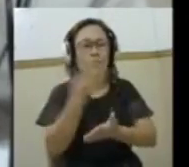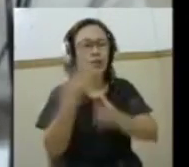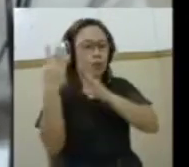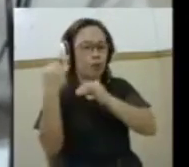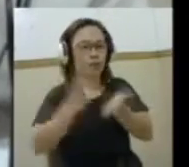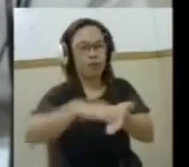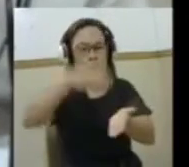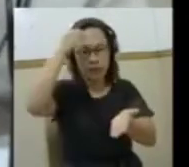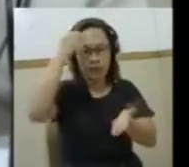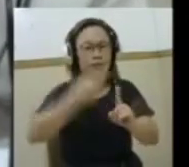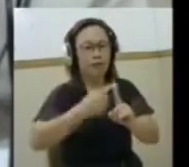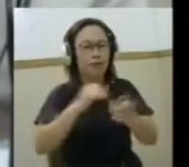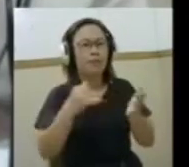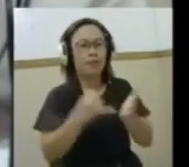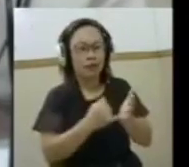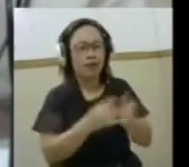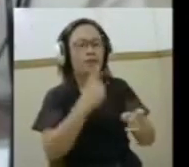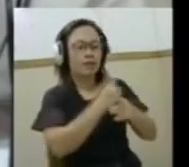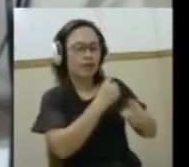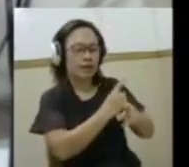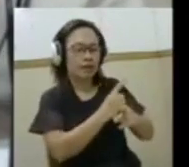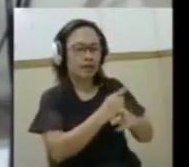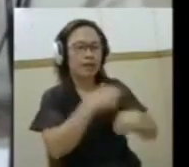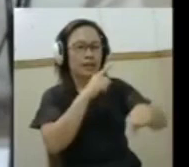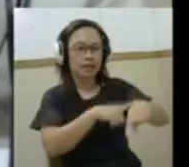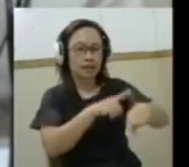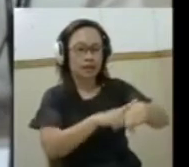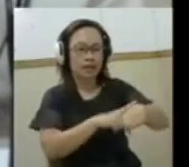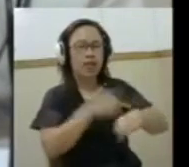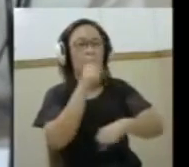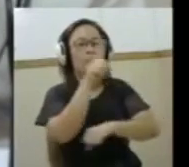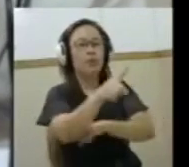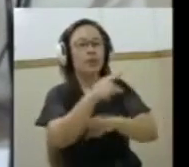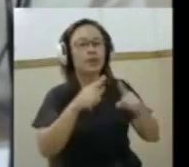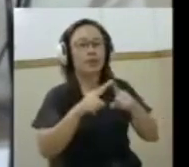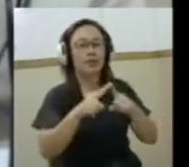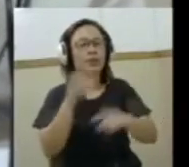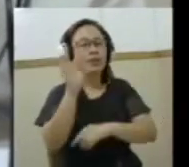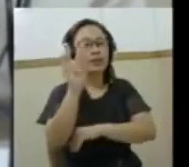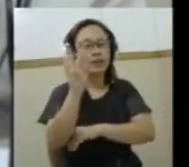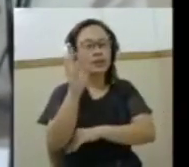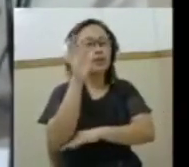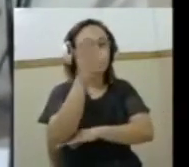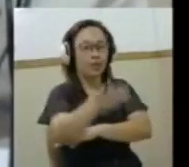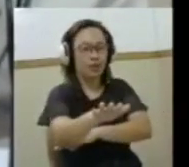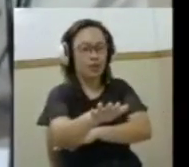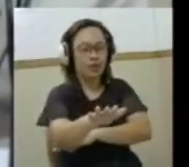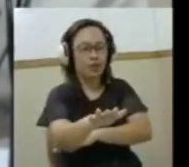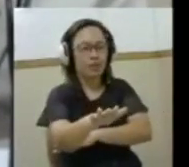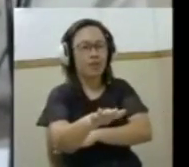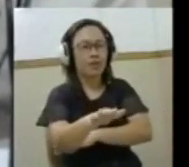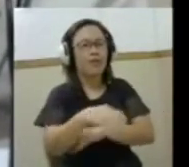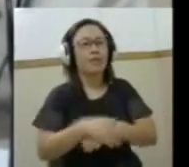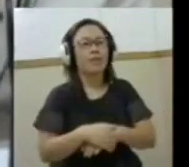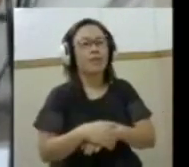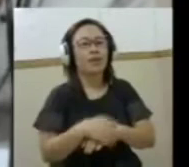learned a lot from it. That's right. Time check. It's already 1:16 in the afternoon and we are up